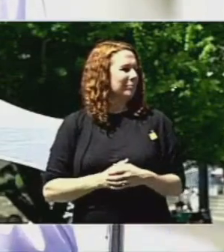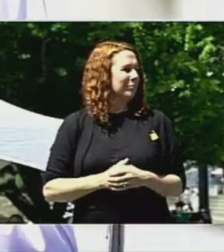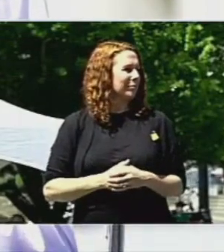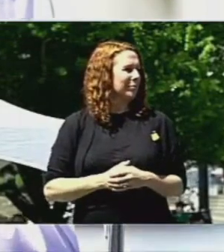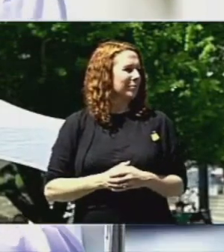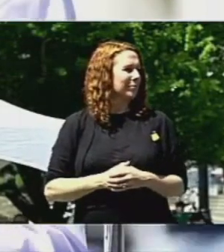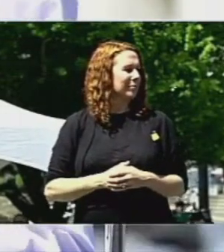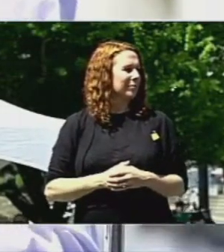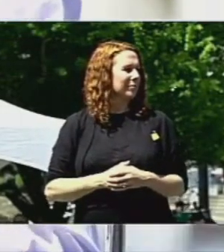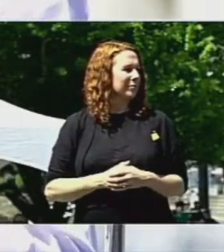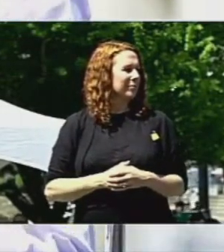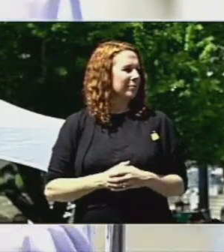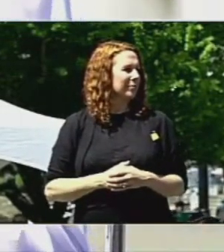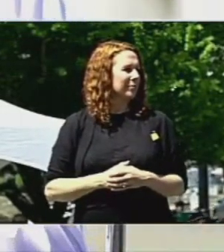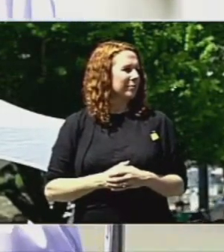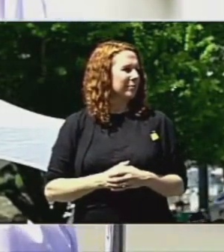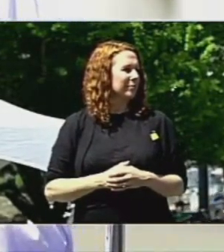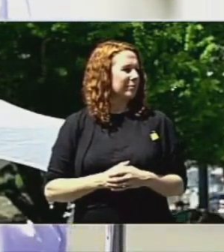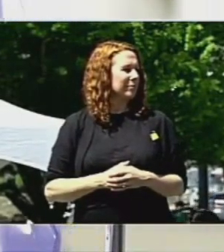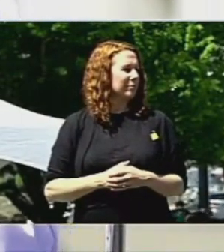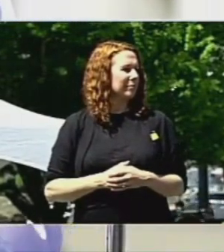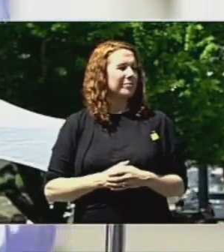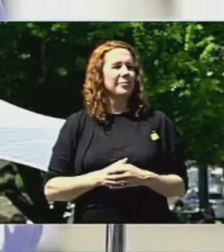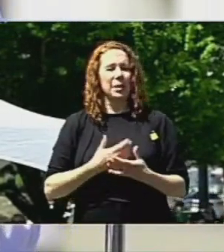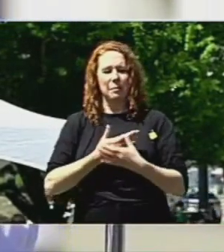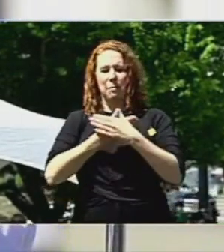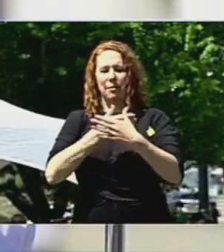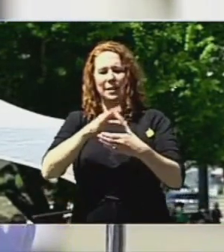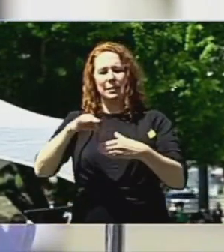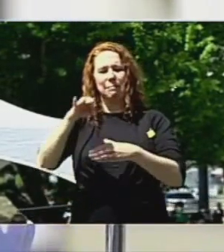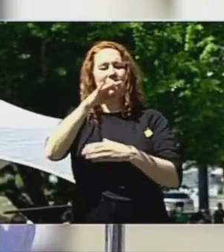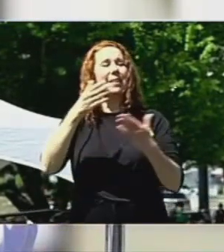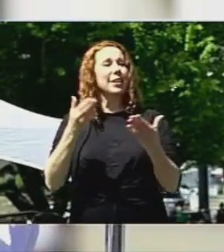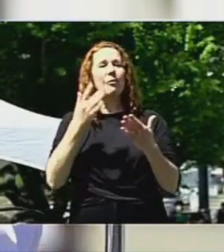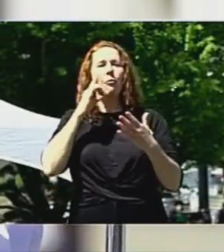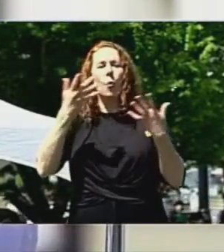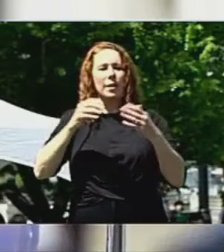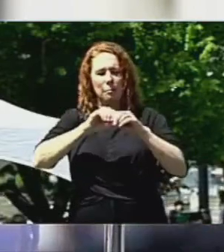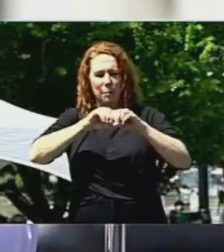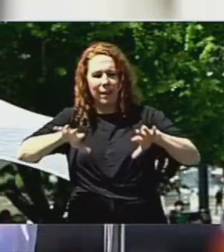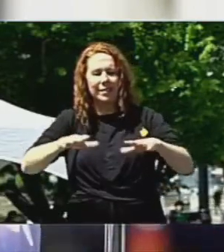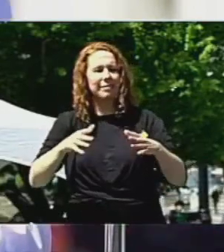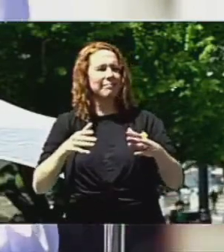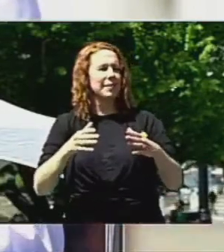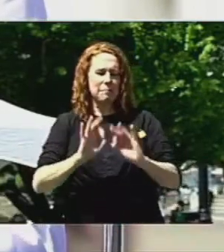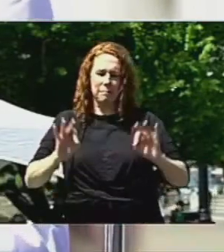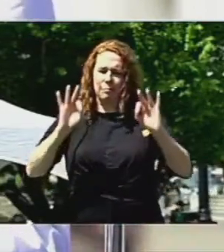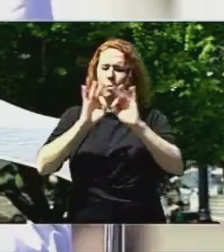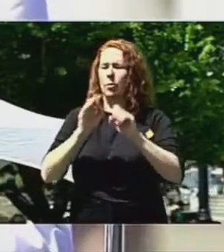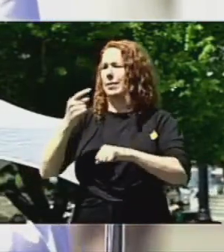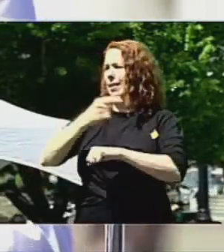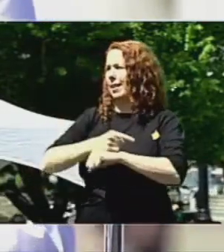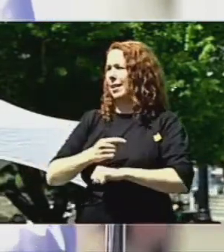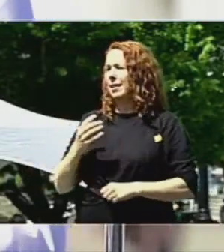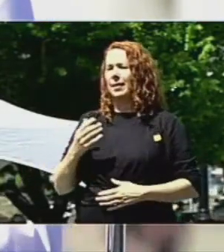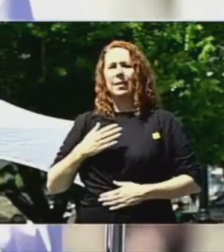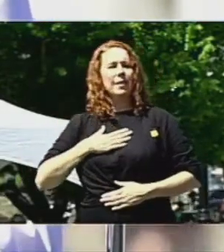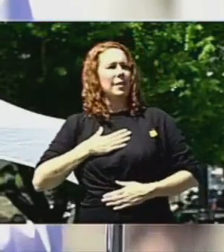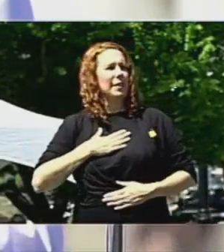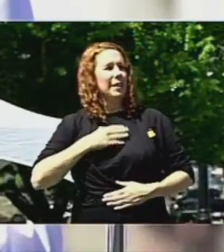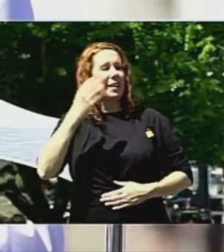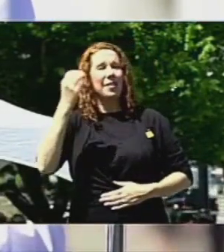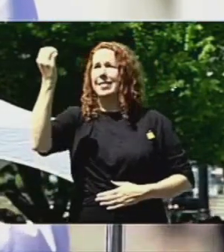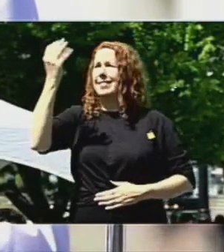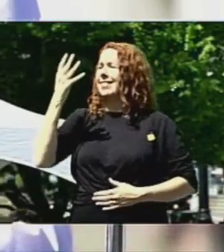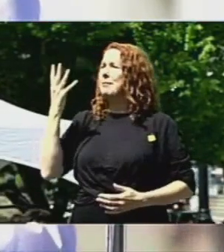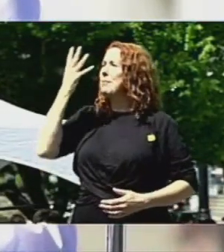Yeah, we're the Butterflies in Spirit are here to bless us again at this really important day and on this beautiful gift of sun that we